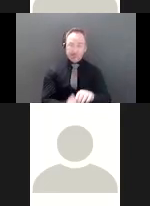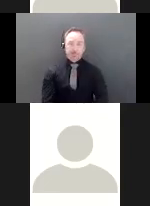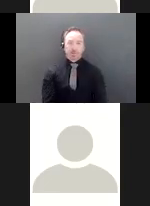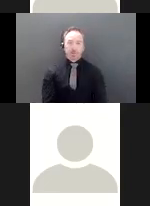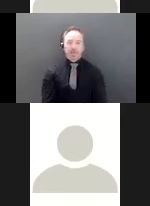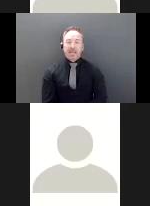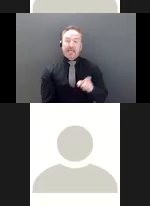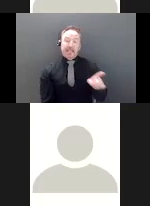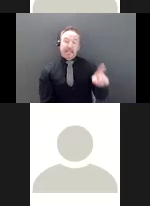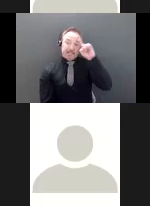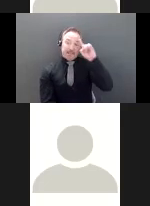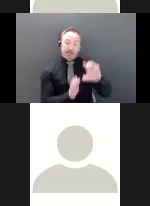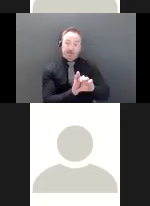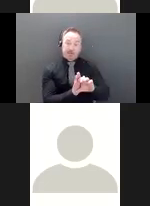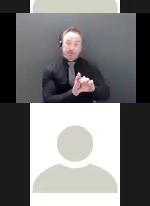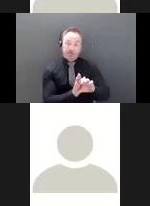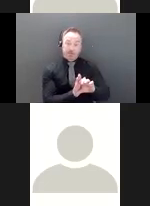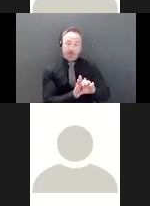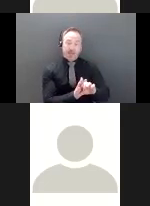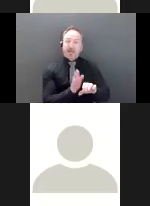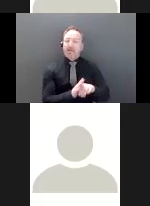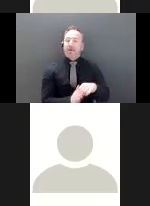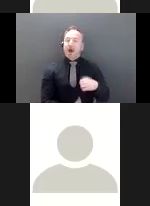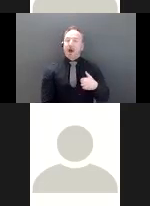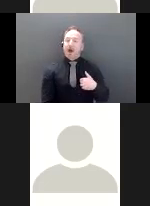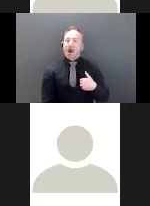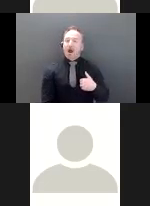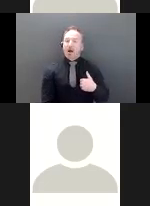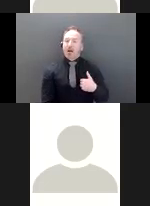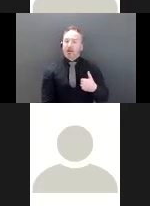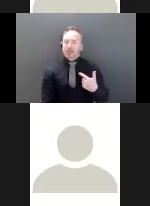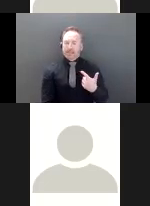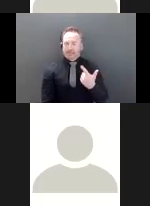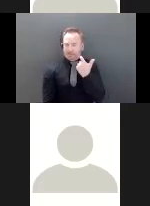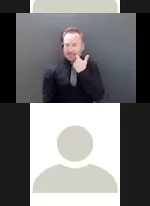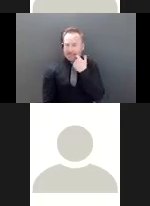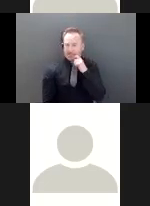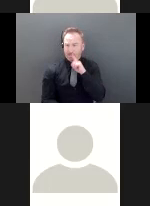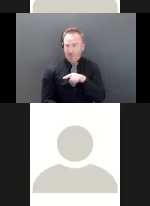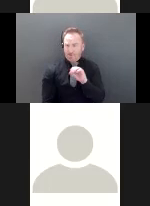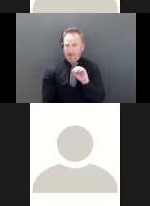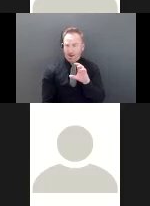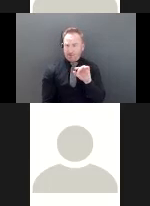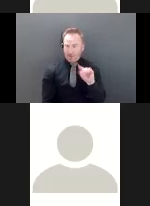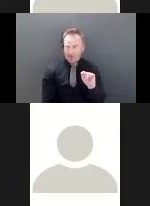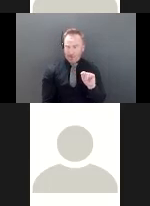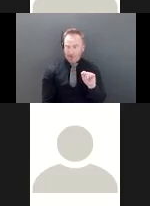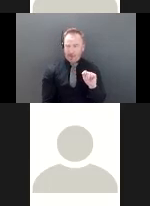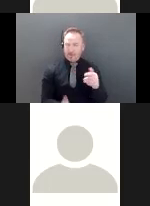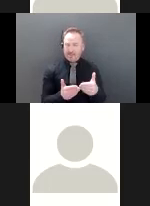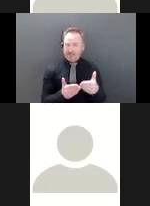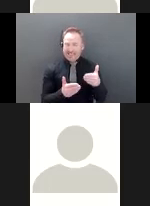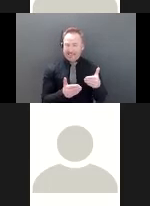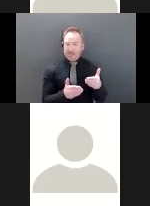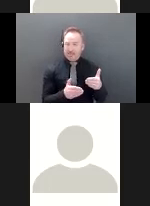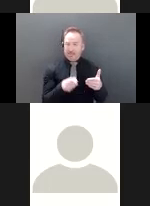is an image from our previous report. So the last one you saw was from the October report. And then this